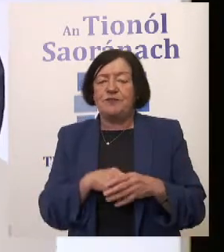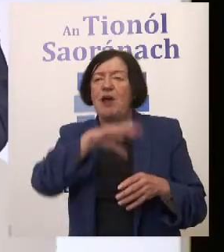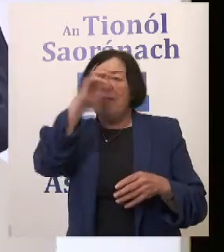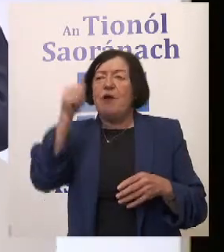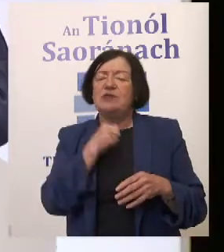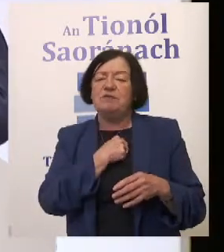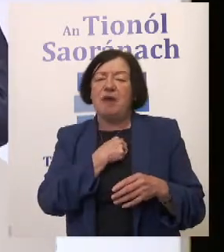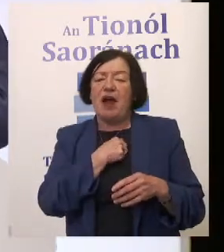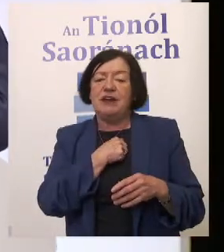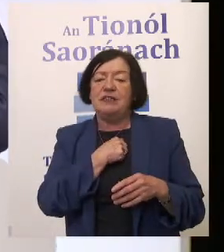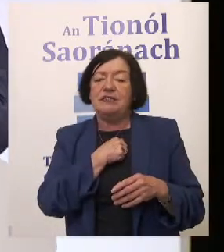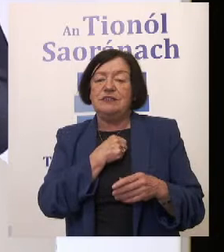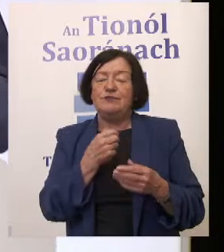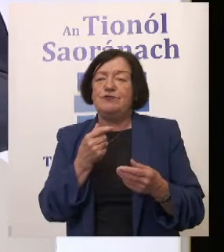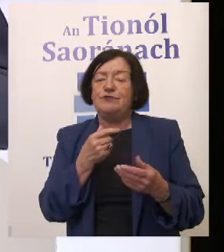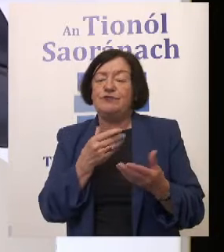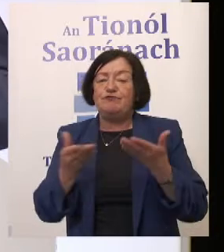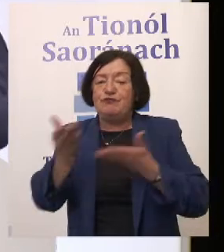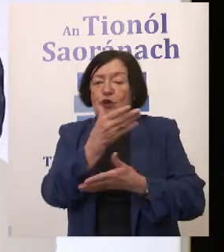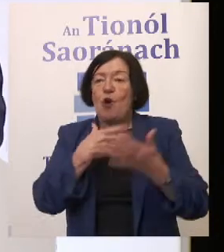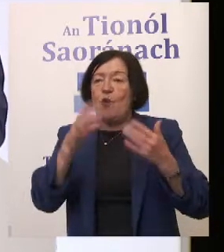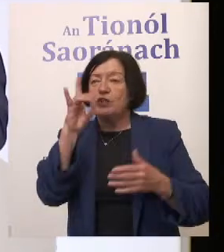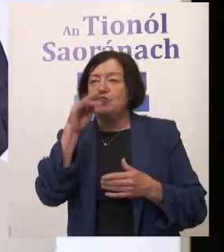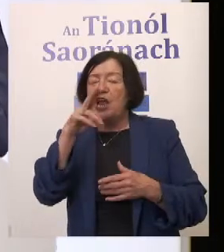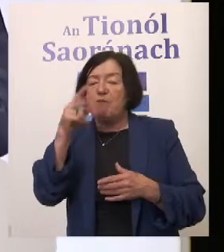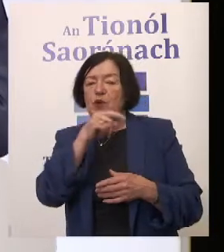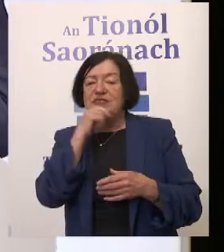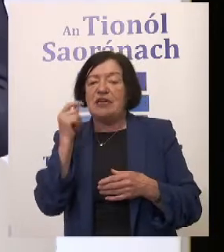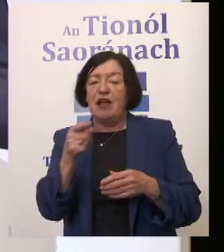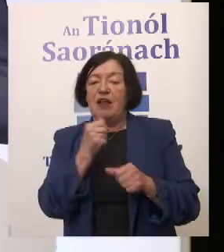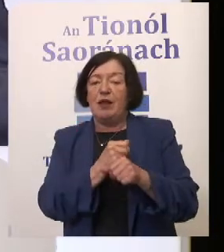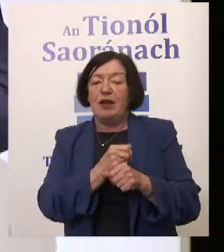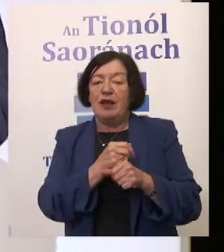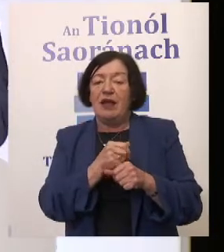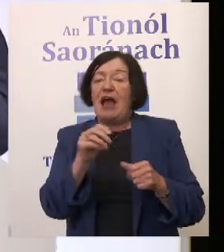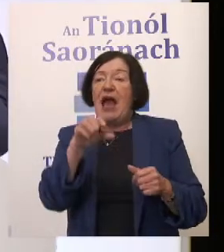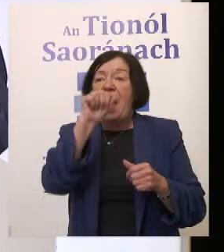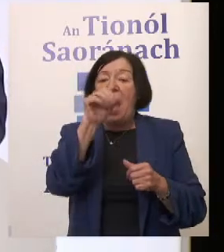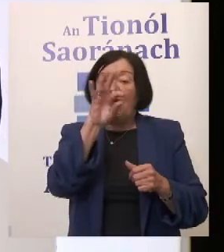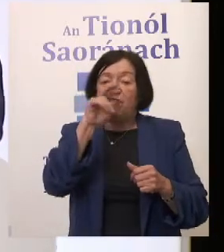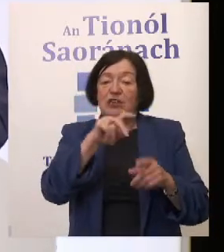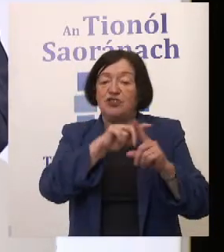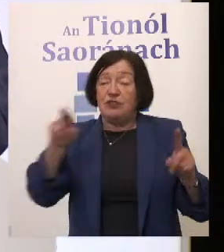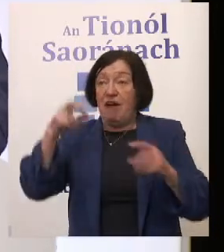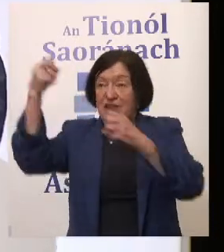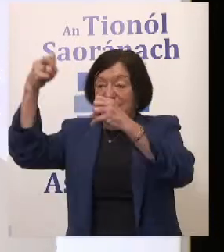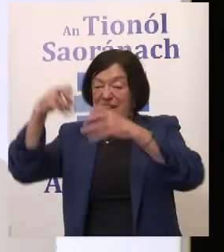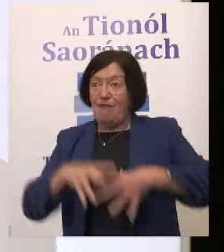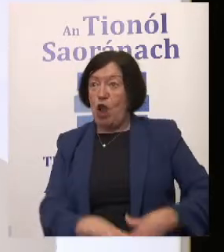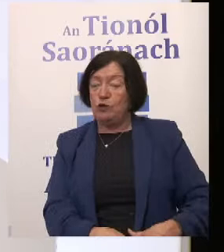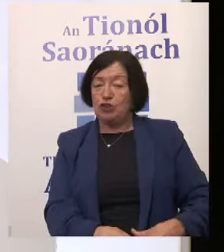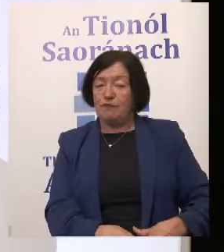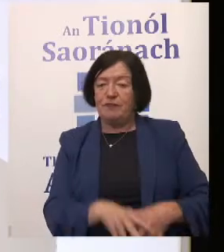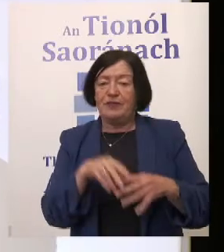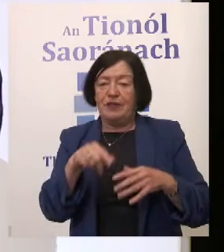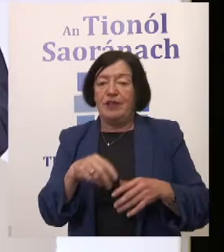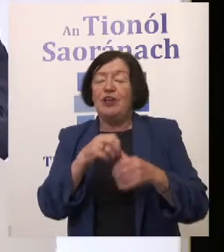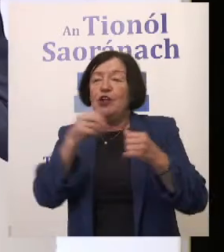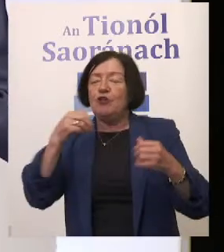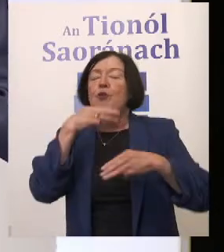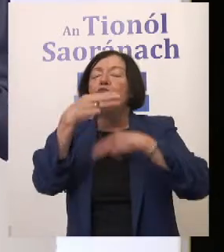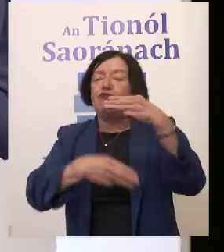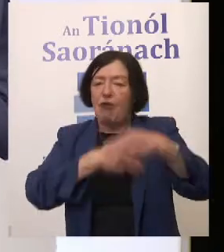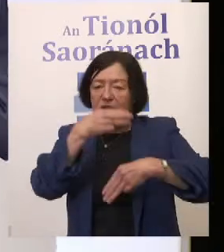of my arguments are going to be around, and what the Chamber would have been arguing would have been about aggregation, not devolution, okay? So there is another